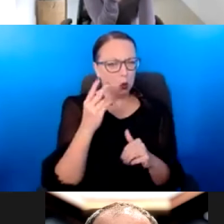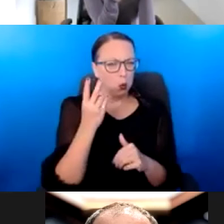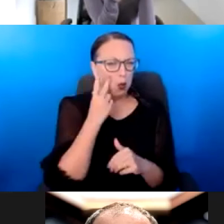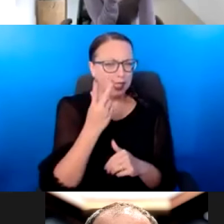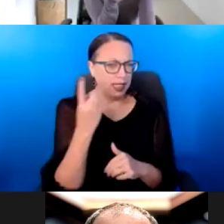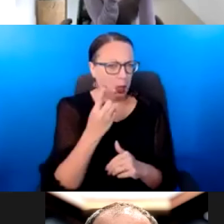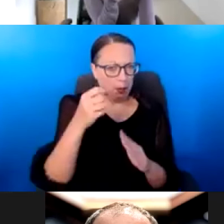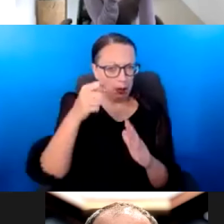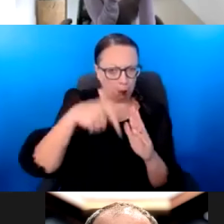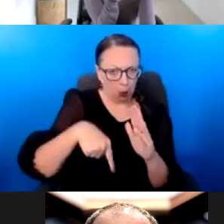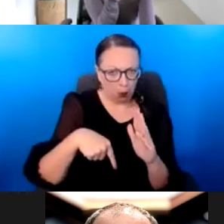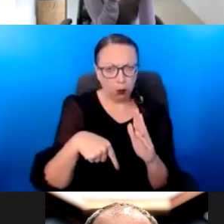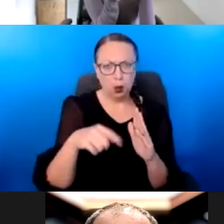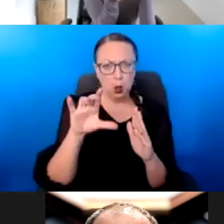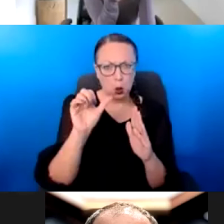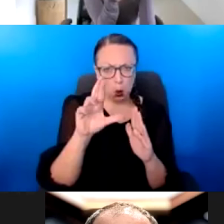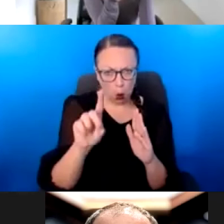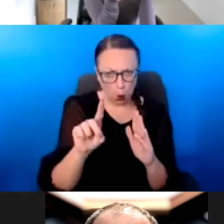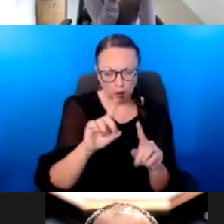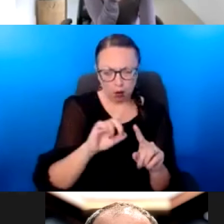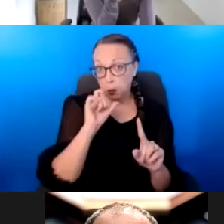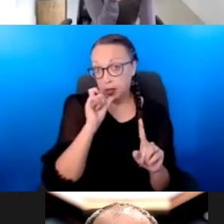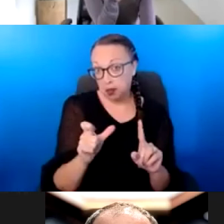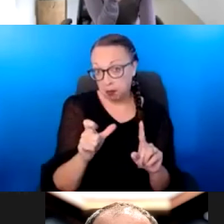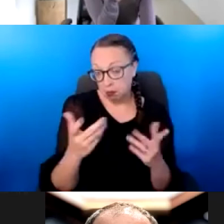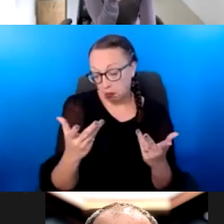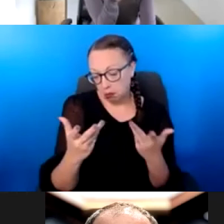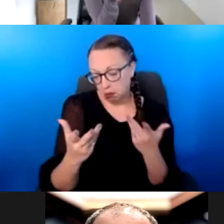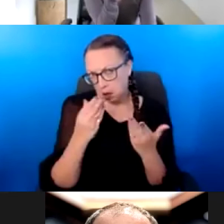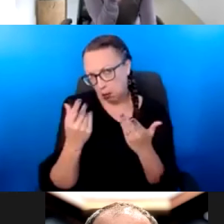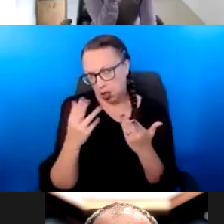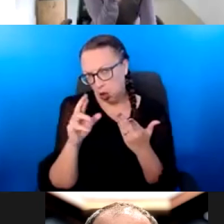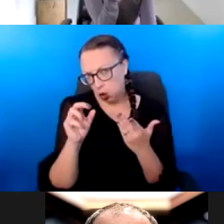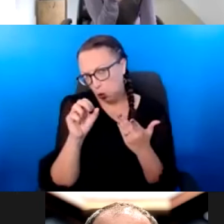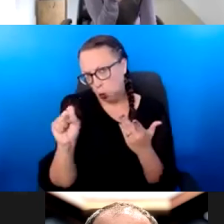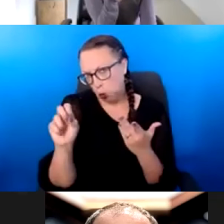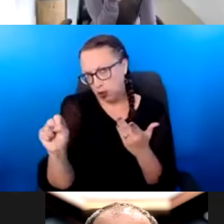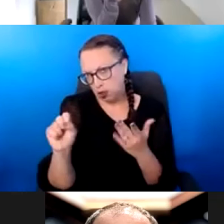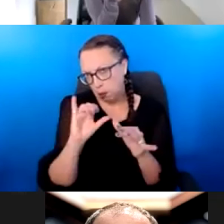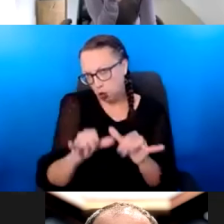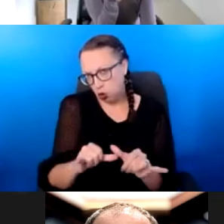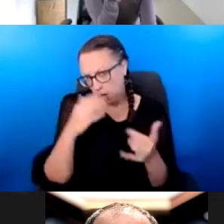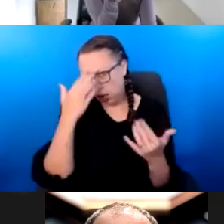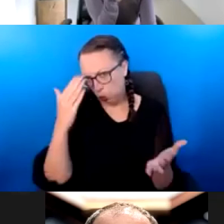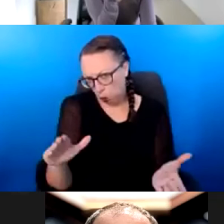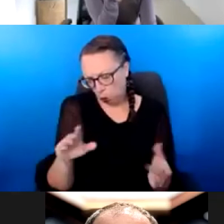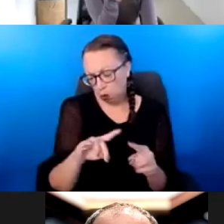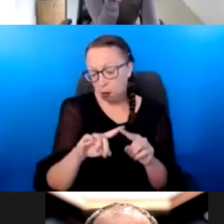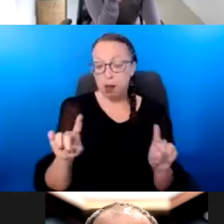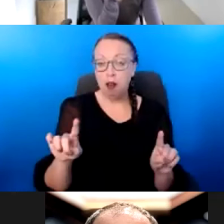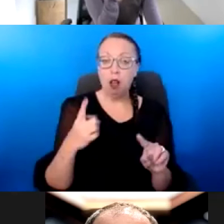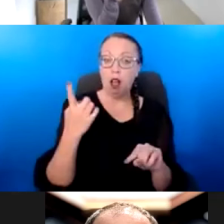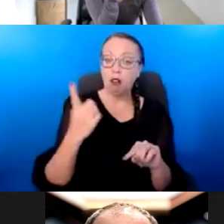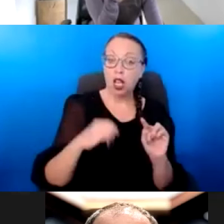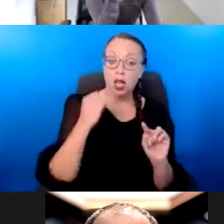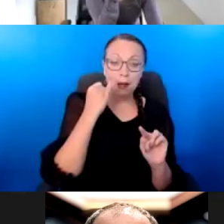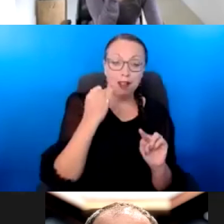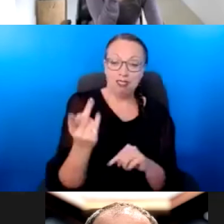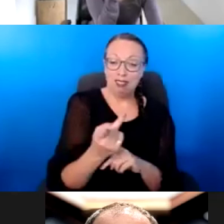cord, and we didn't. So it might just be the grossness of the measure. but like I said, I can't imagine that they're